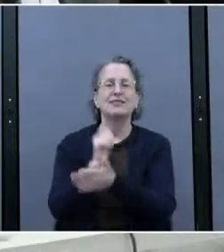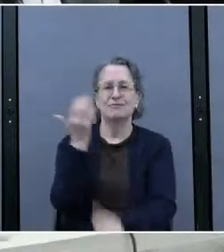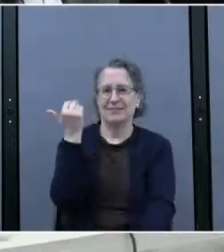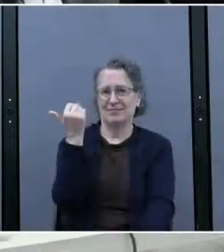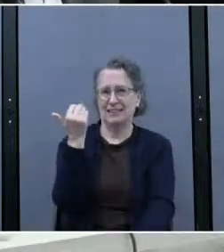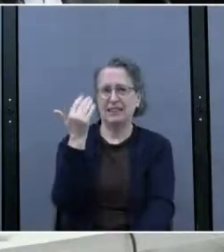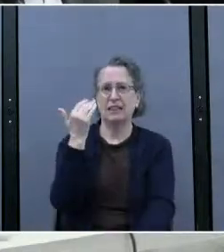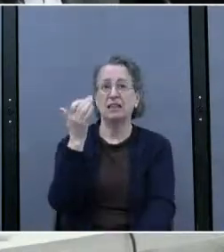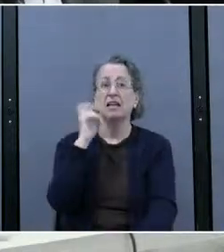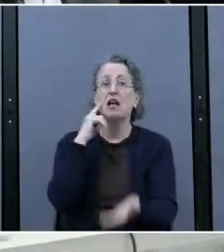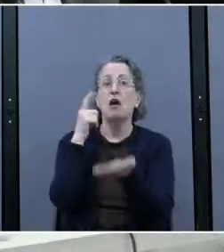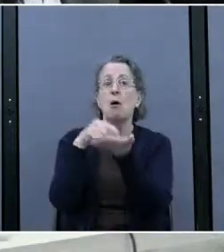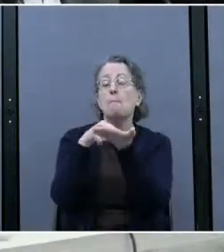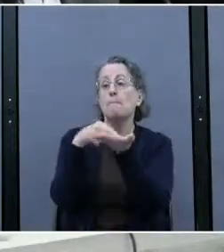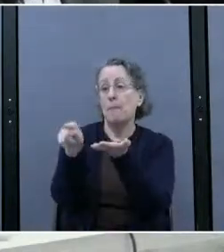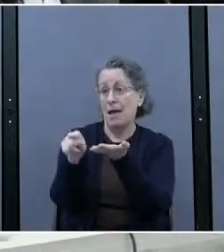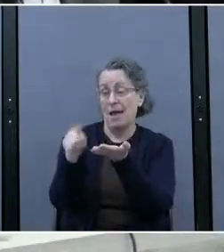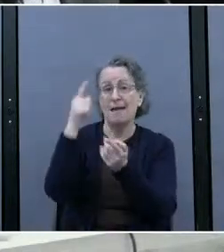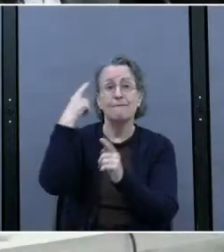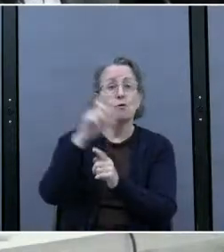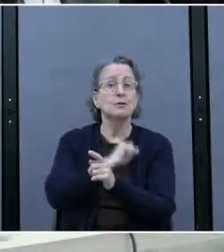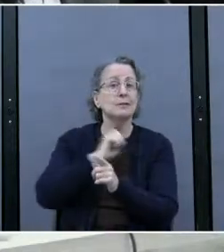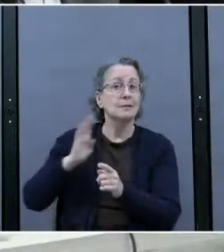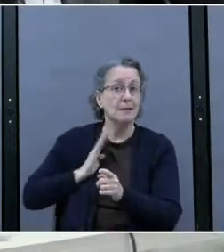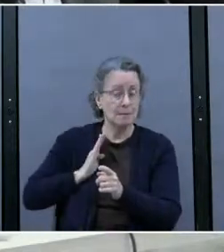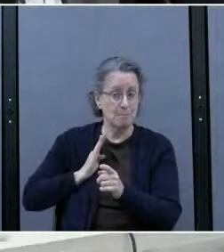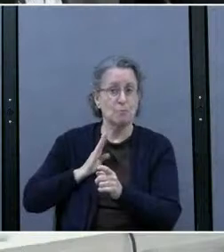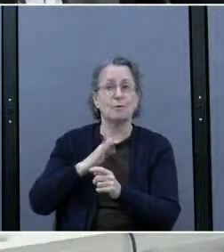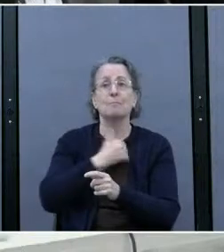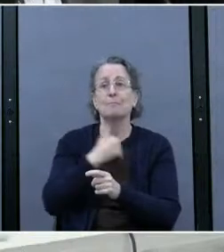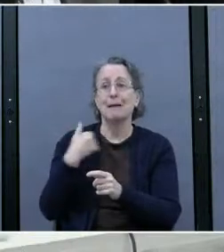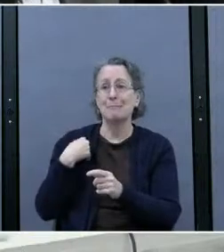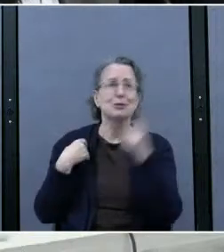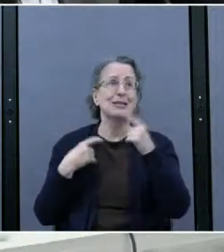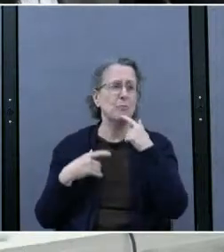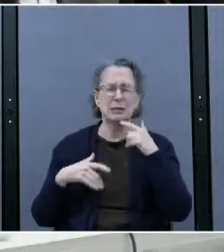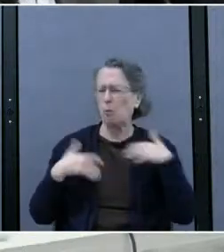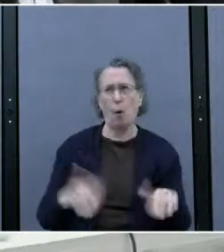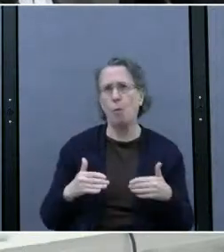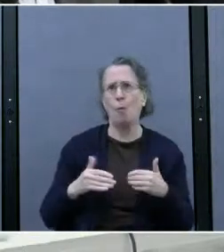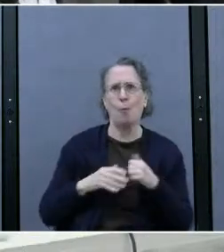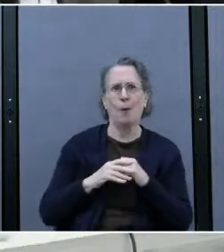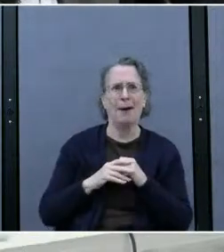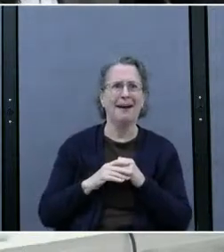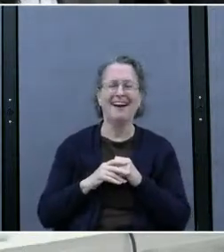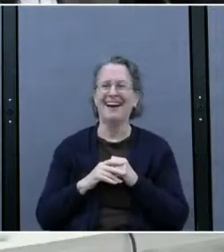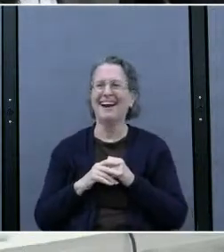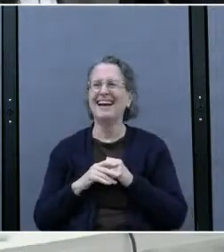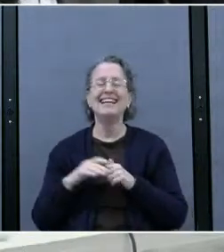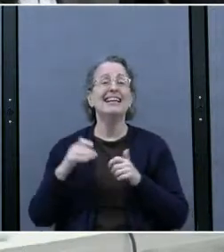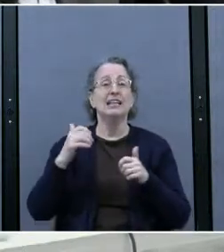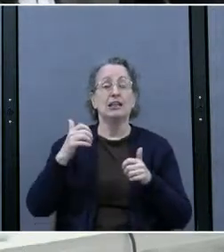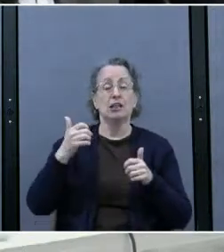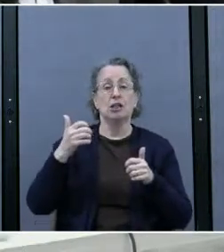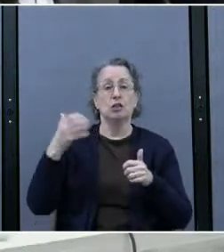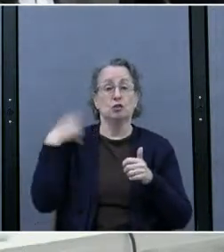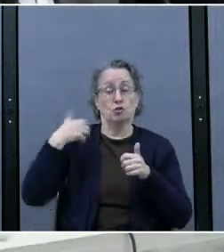what compensation the town will pay its select board members. Whew, fun. The chair currently gets